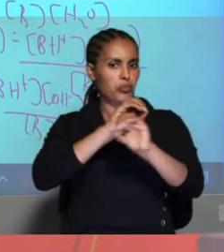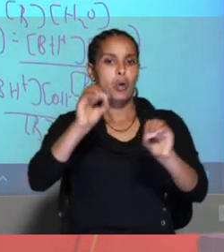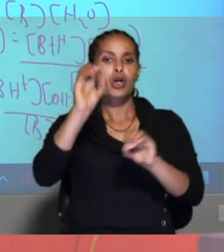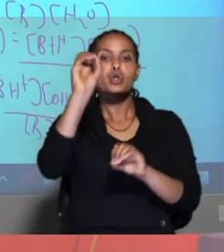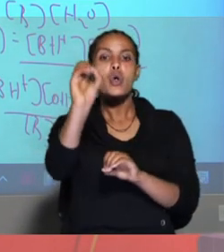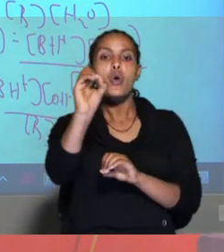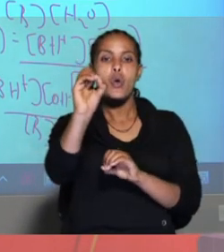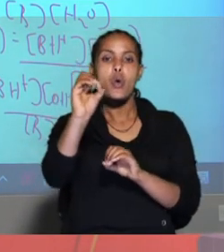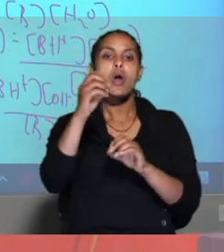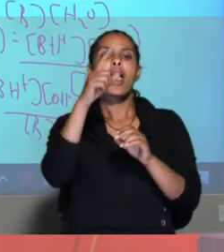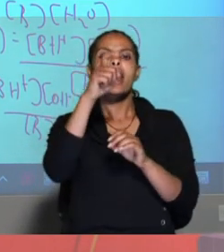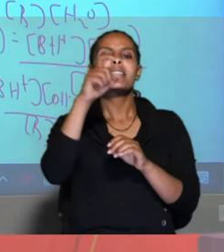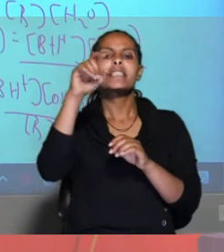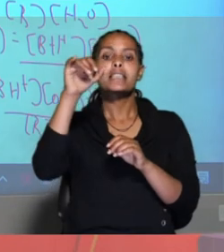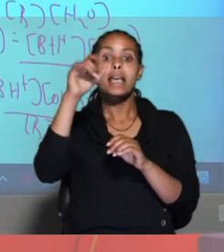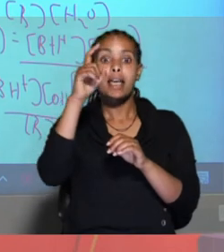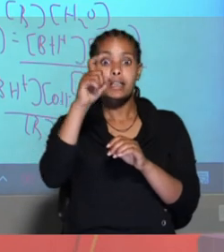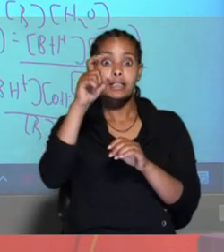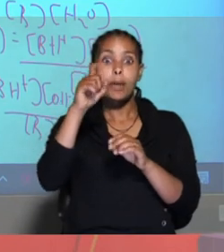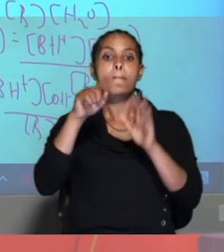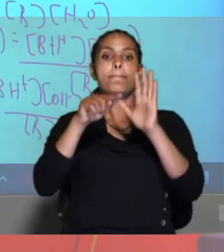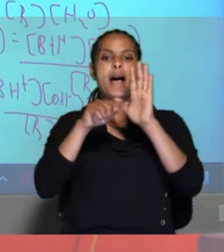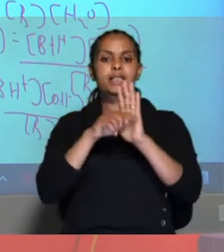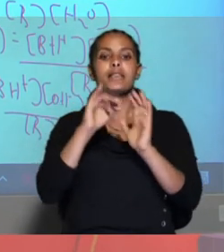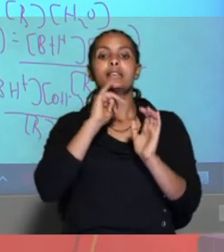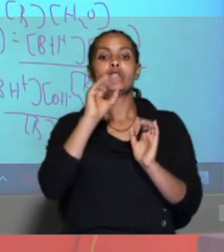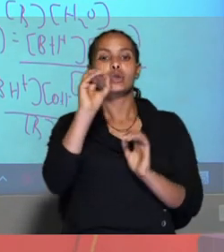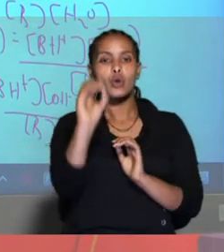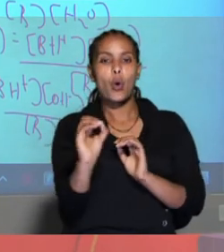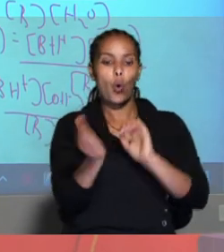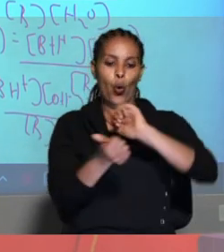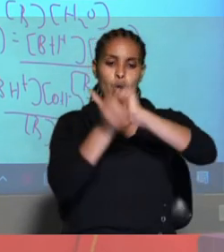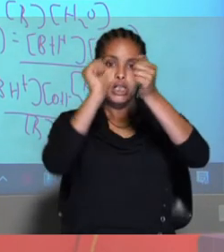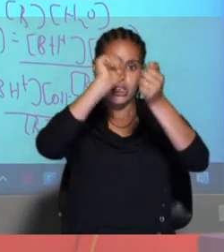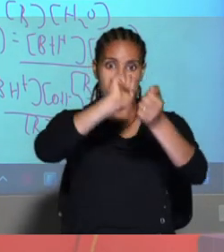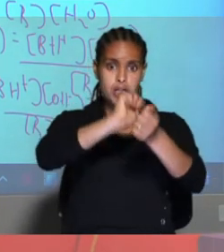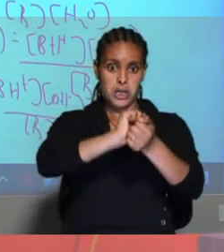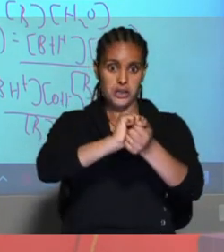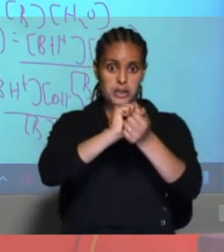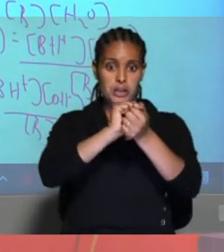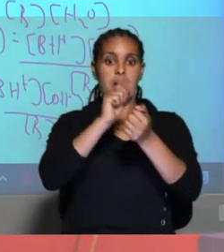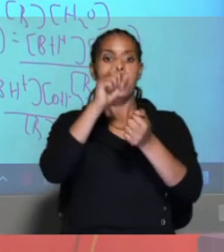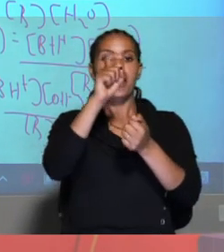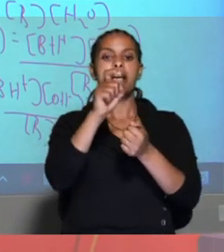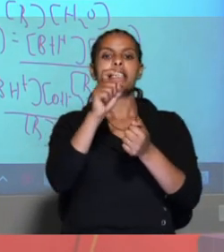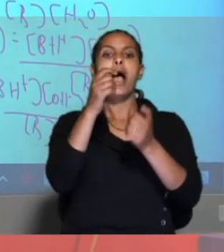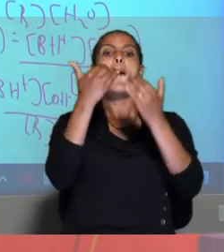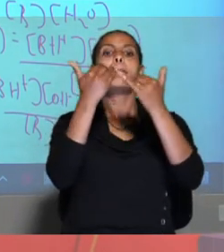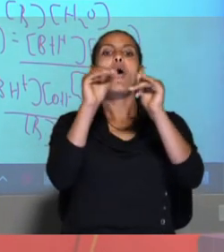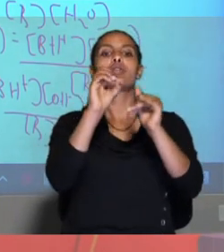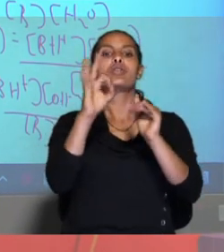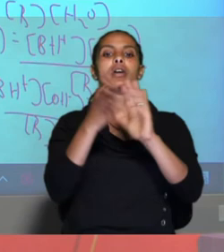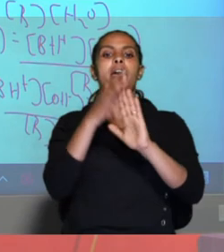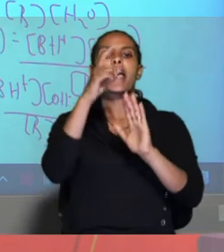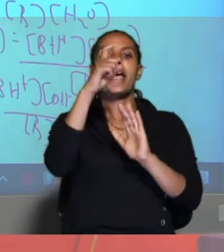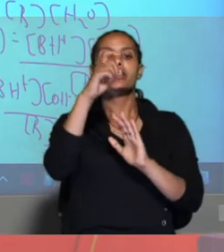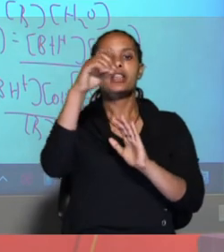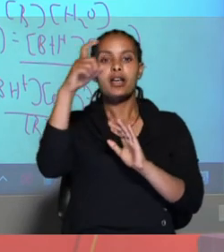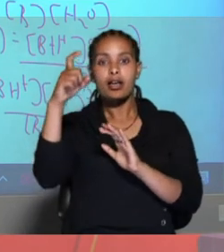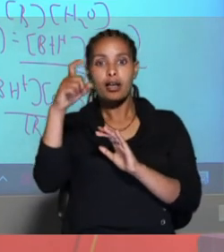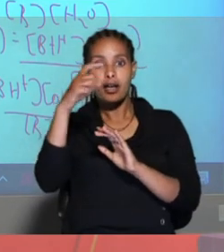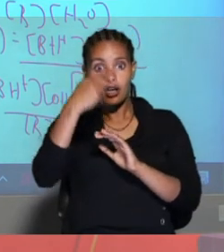zero. X minus its concentration is zero. Change. Let X amount of HX